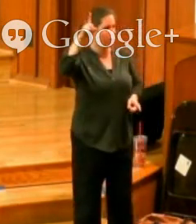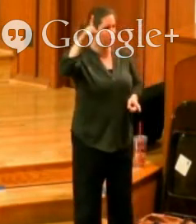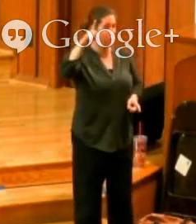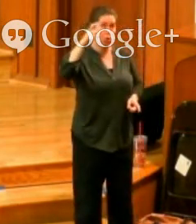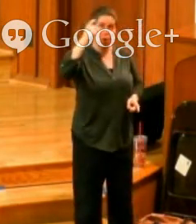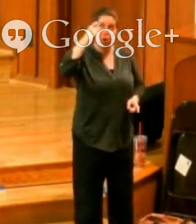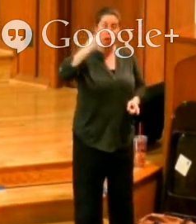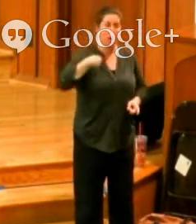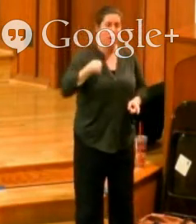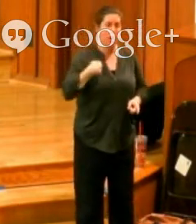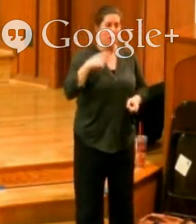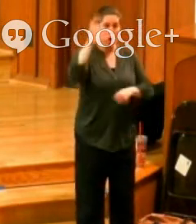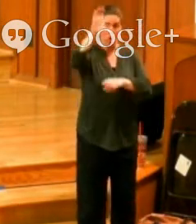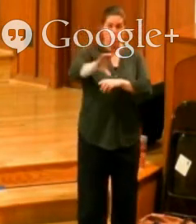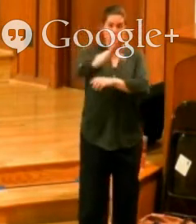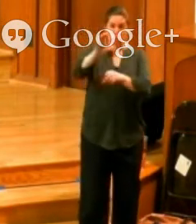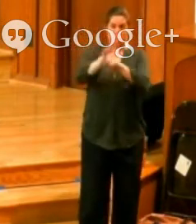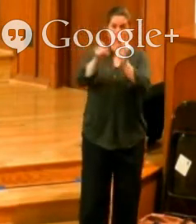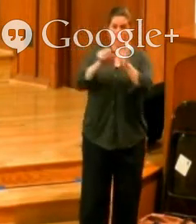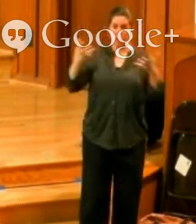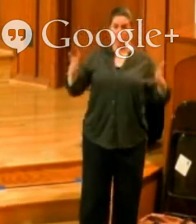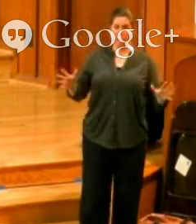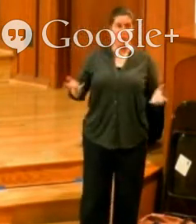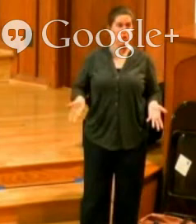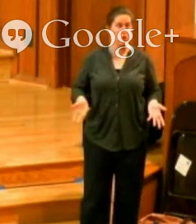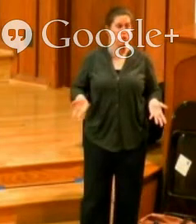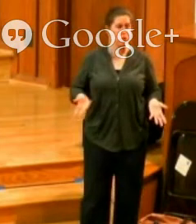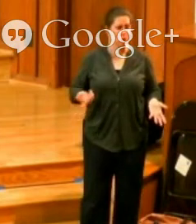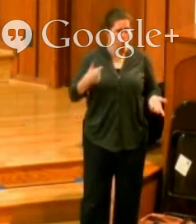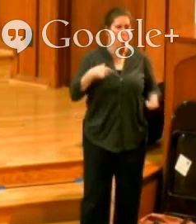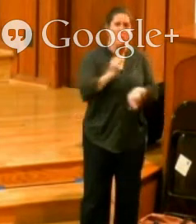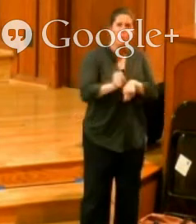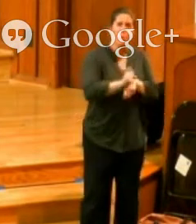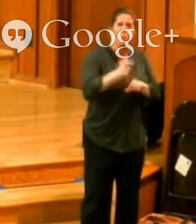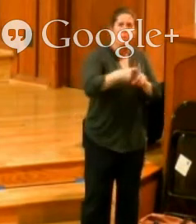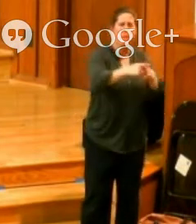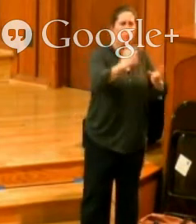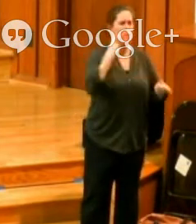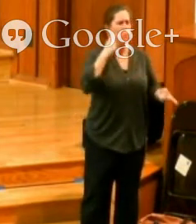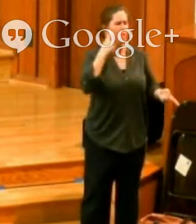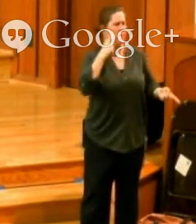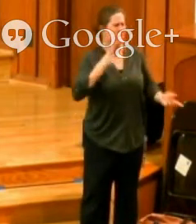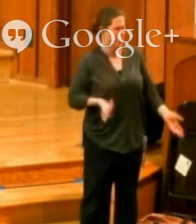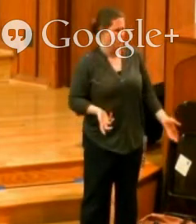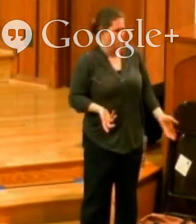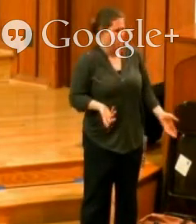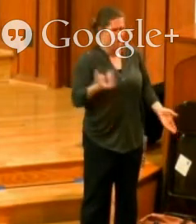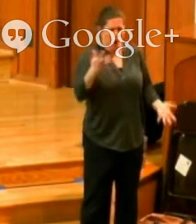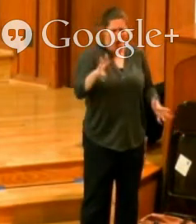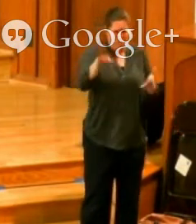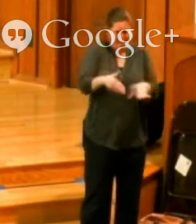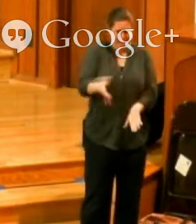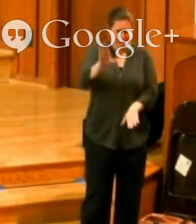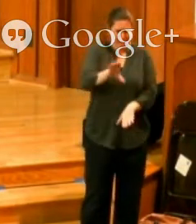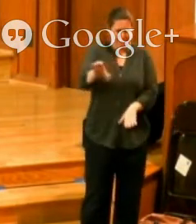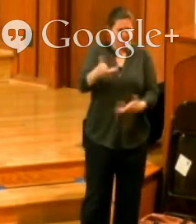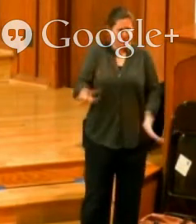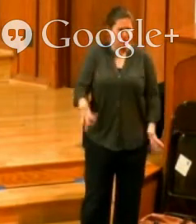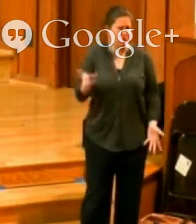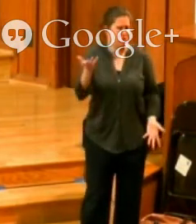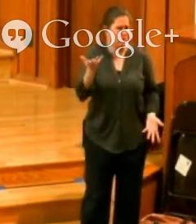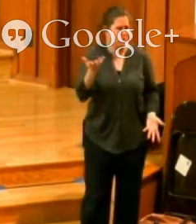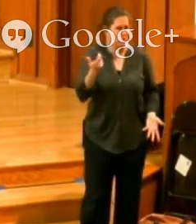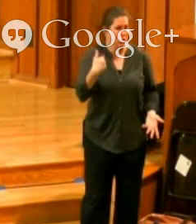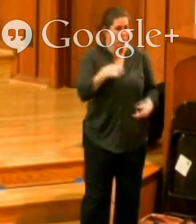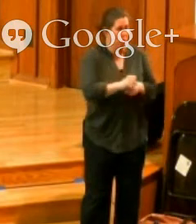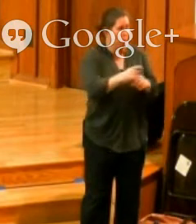my love for God by the things I do. I can just live a life of sin, even though Jesus went to the cross for me. Our sin is what put